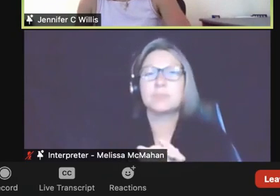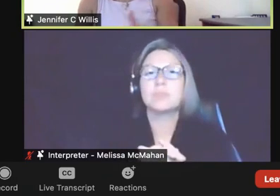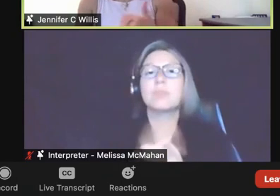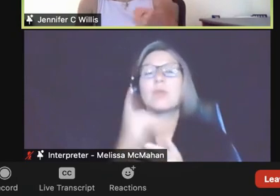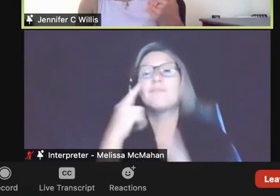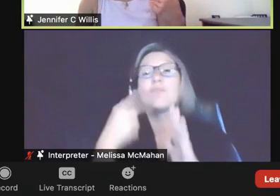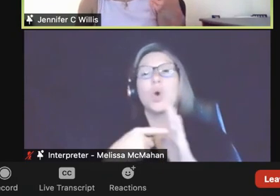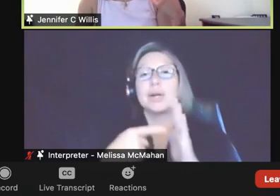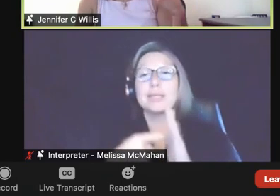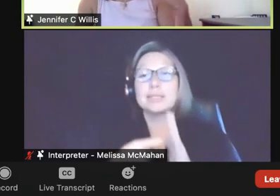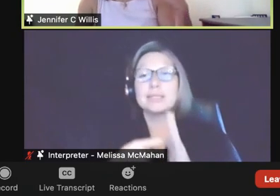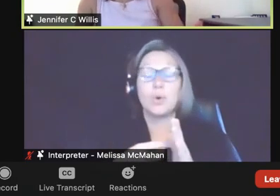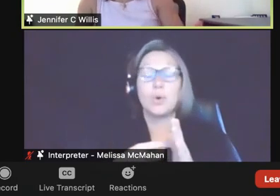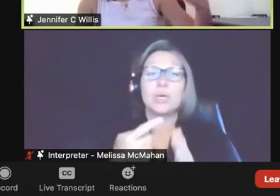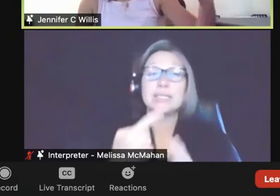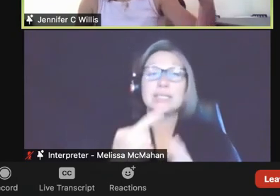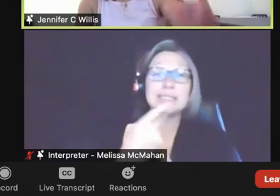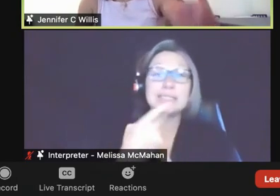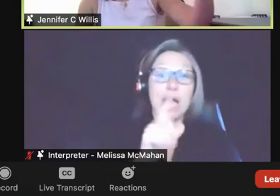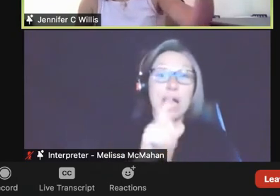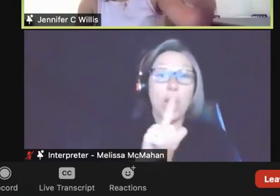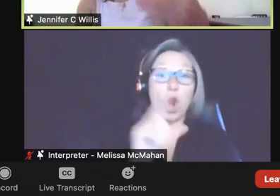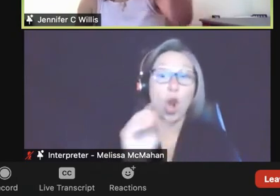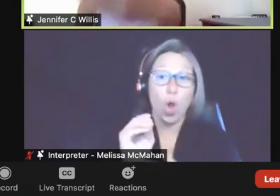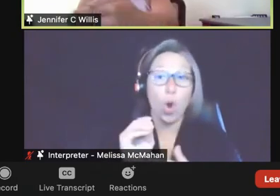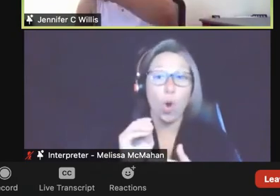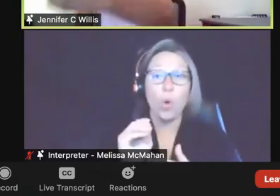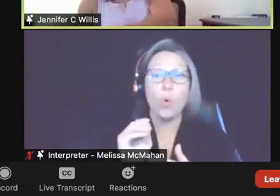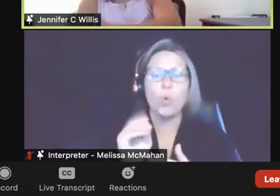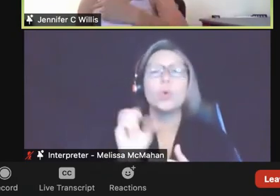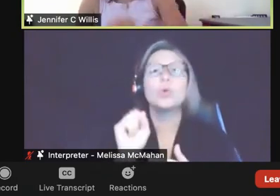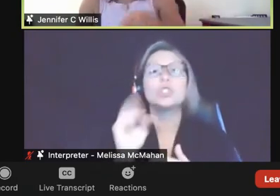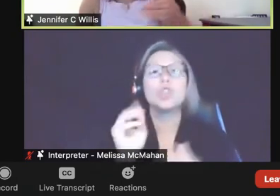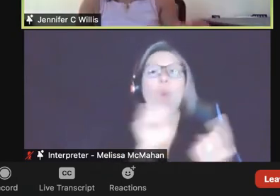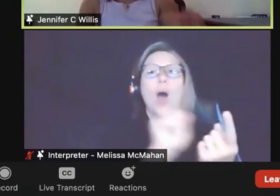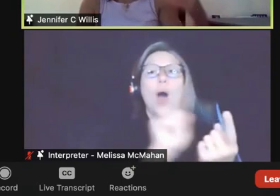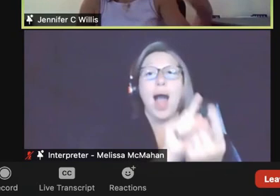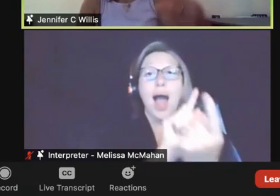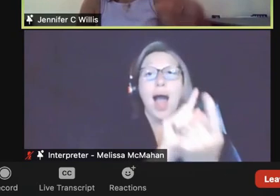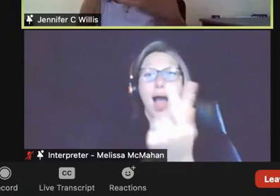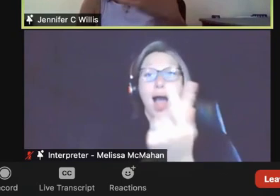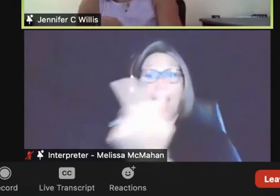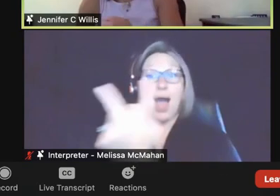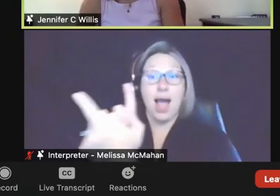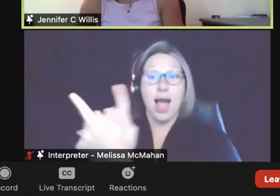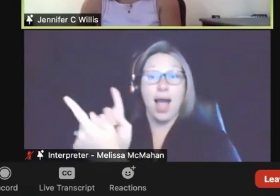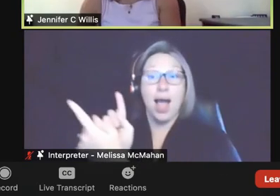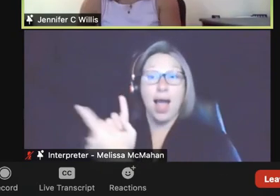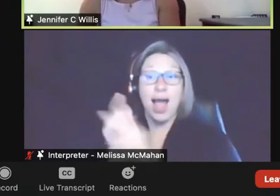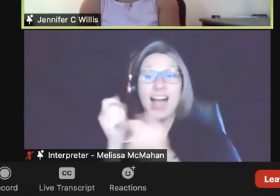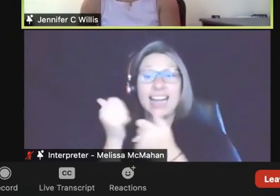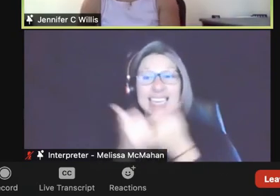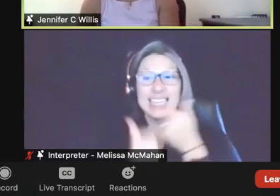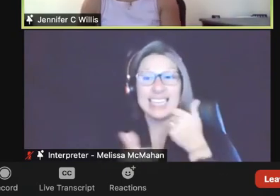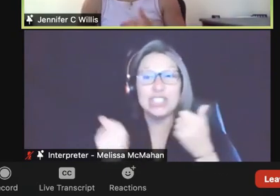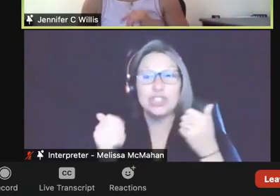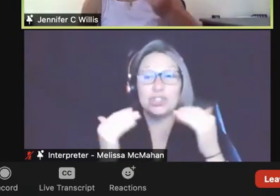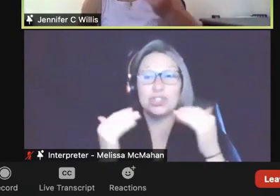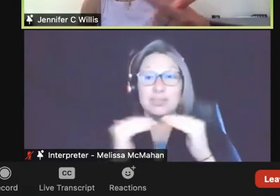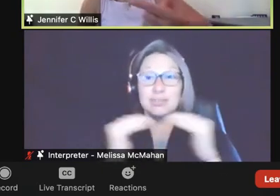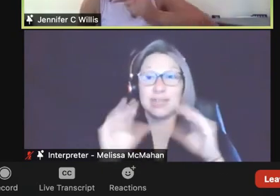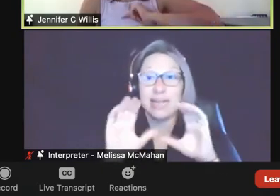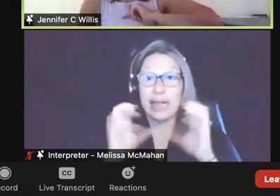hello and having the student go and say hello to each one of their classmates in the morning when they arrive, during circle time or that greeting time,